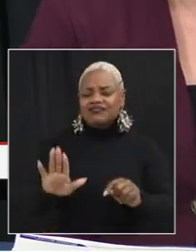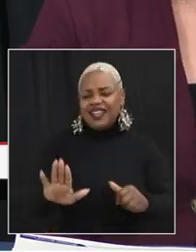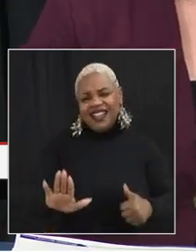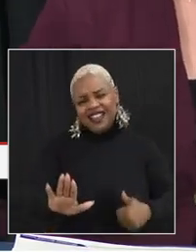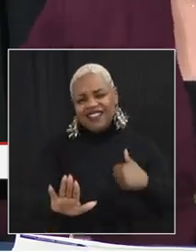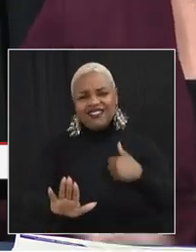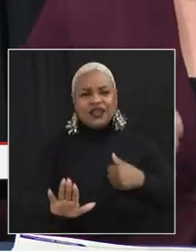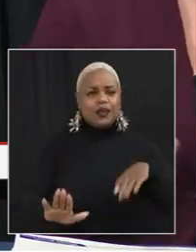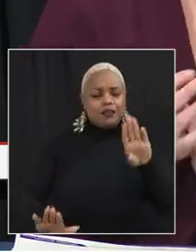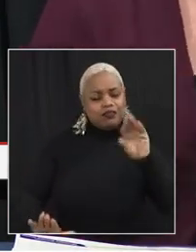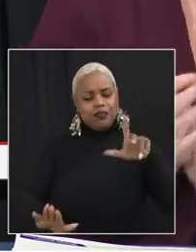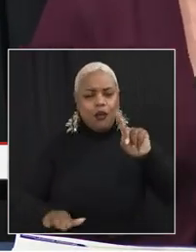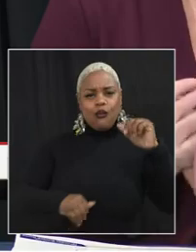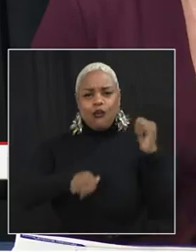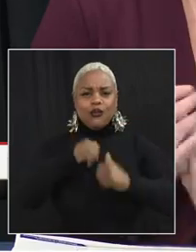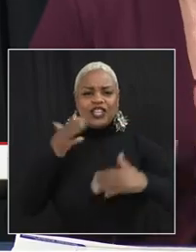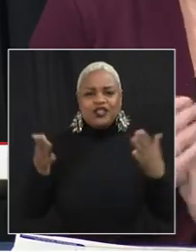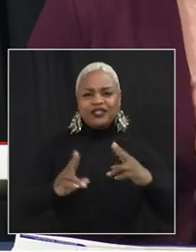world.